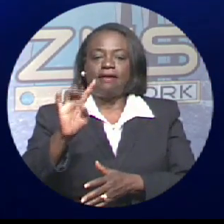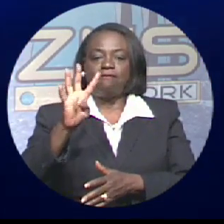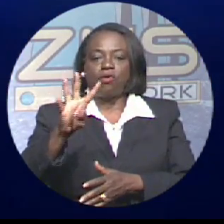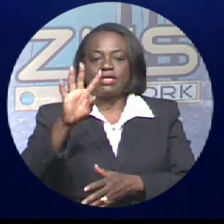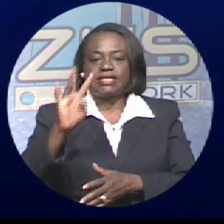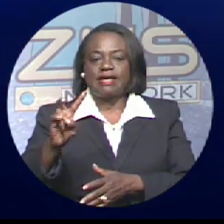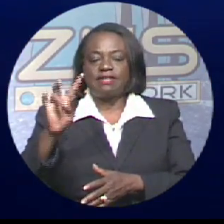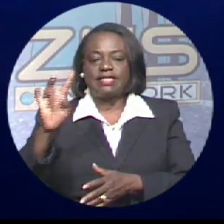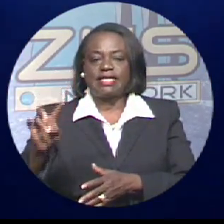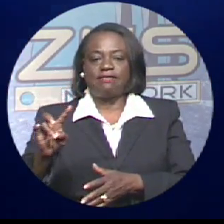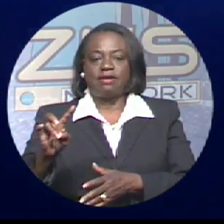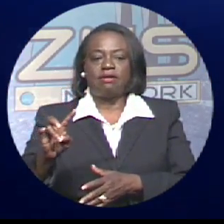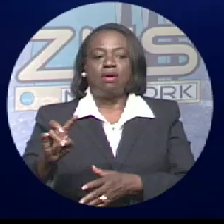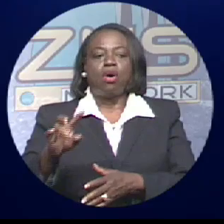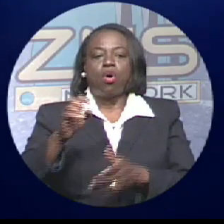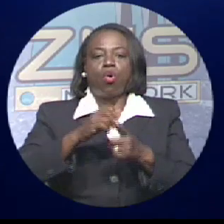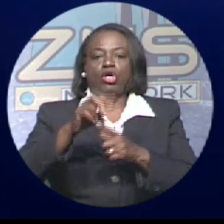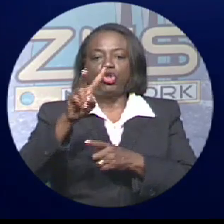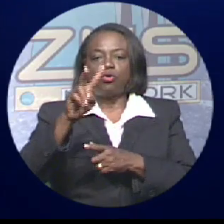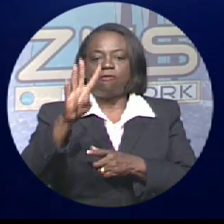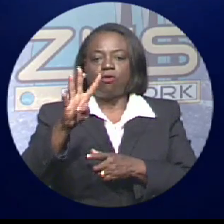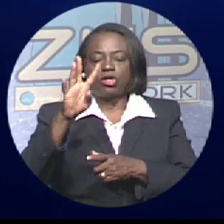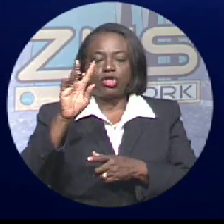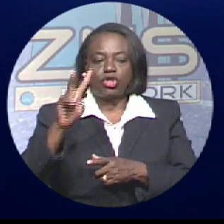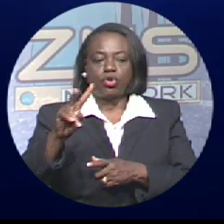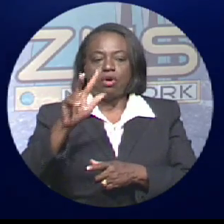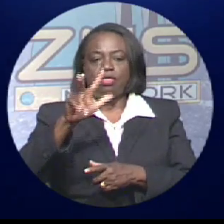328-8477, toll free